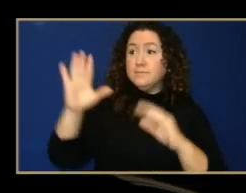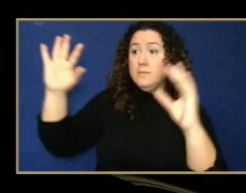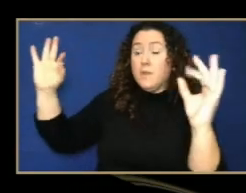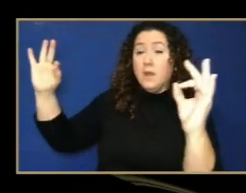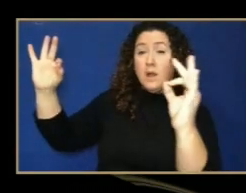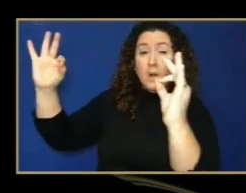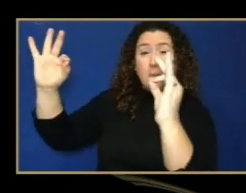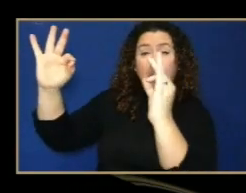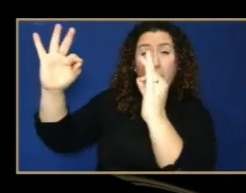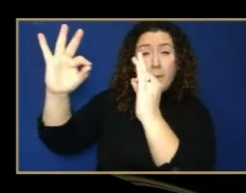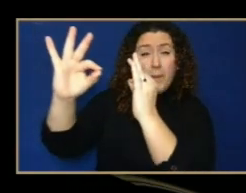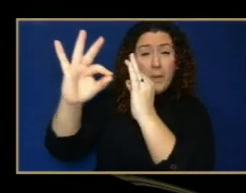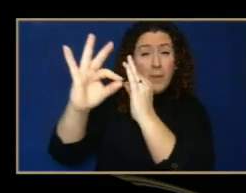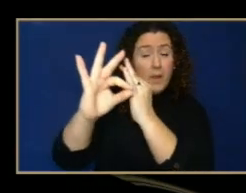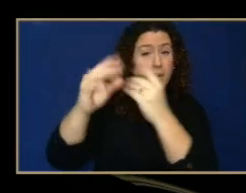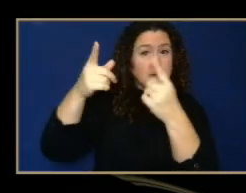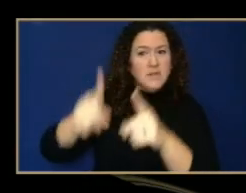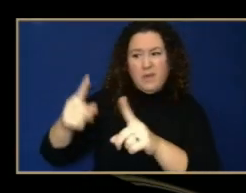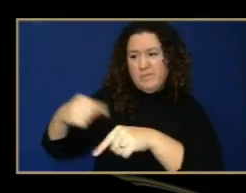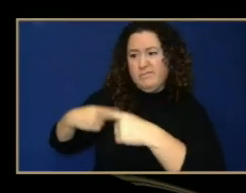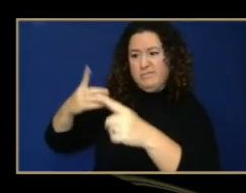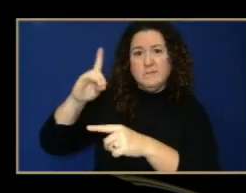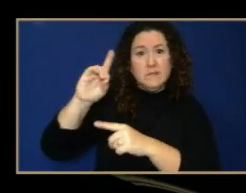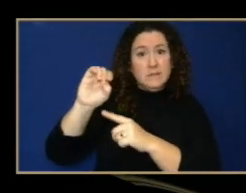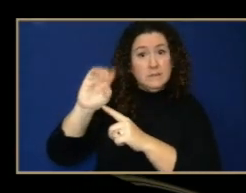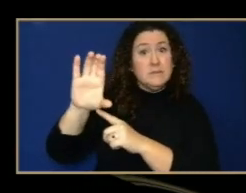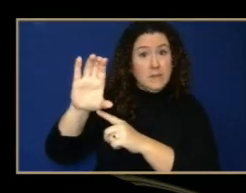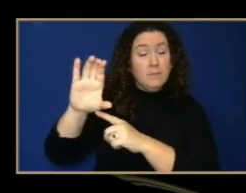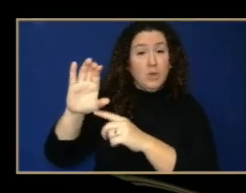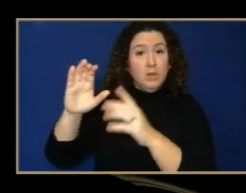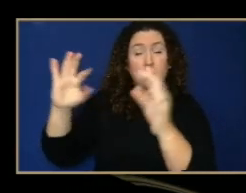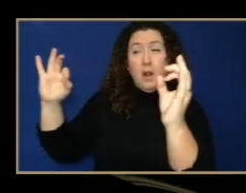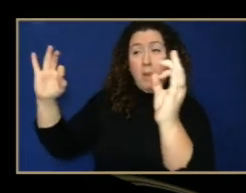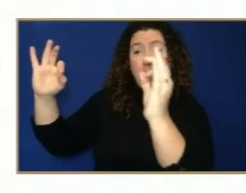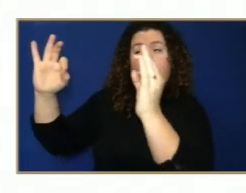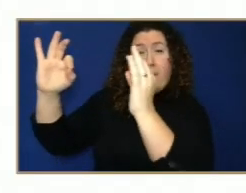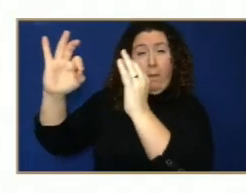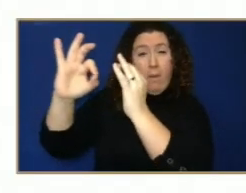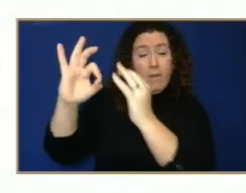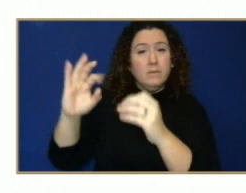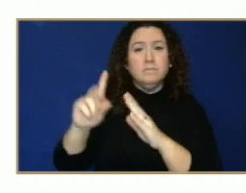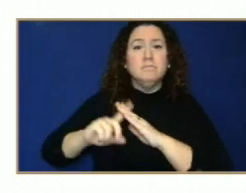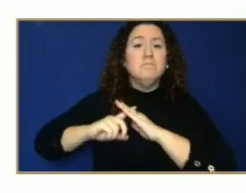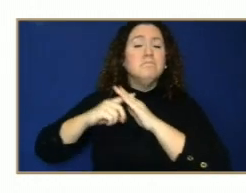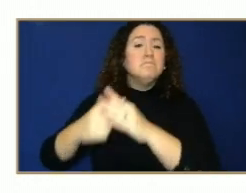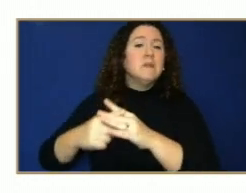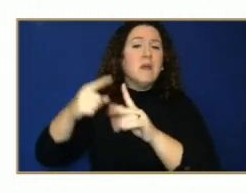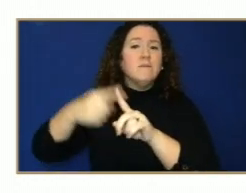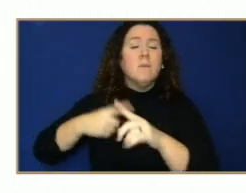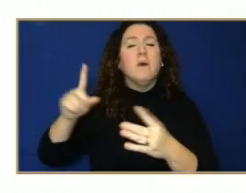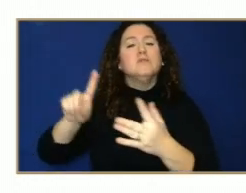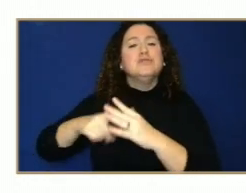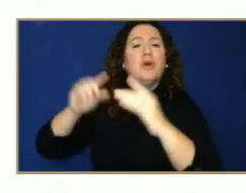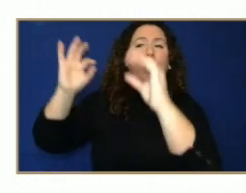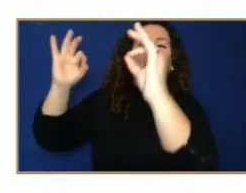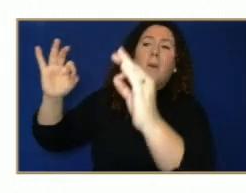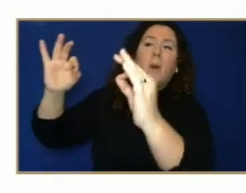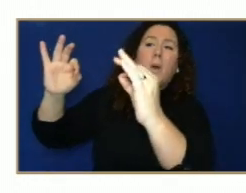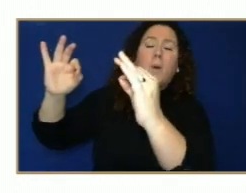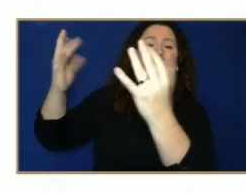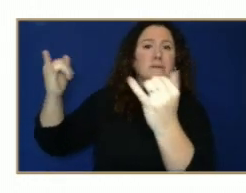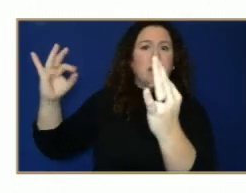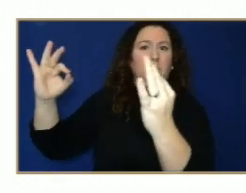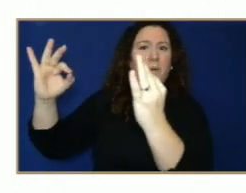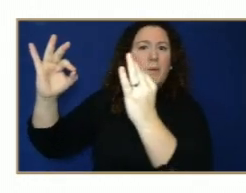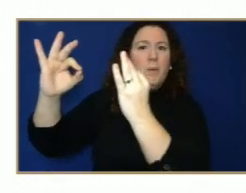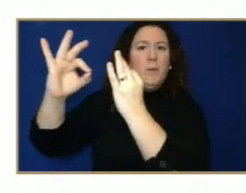and closer together. Right now, they at the beginning of the month they started off maybe 2 degrees apart. Now they're a little under a degree apart, and then on the